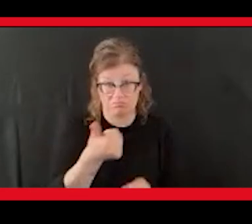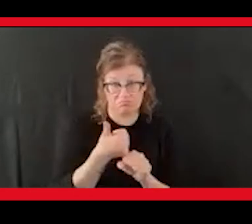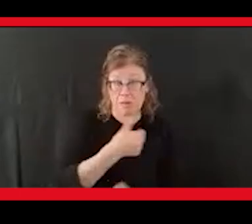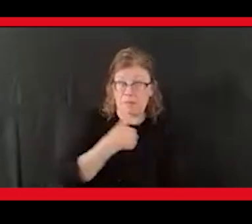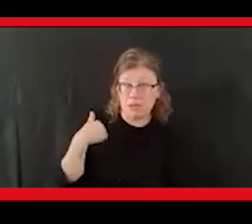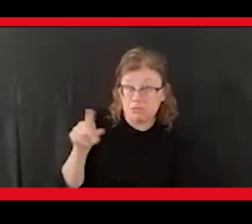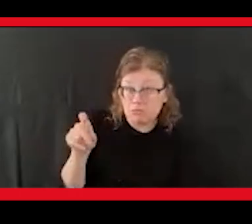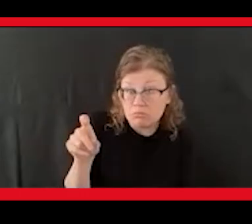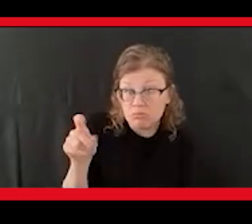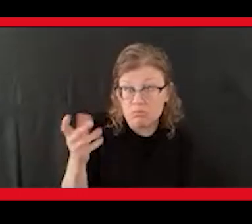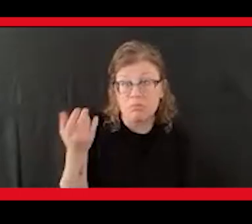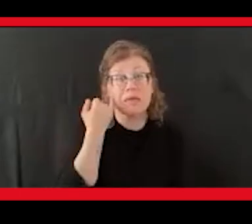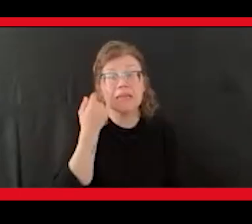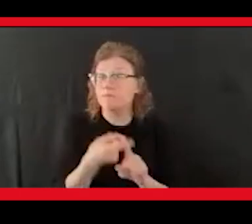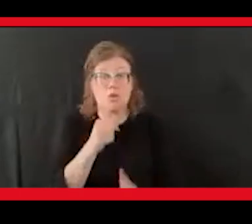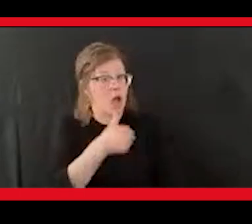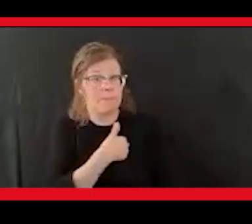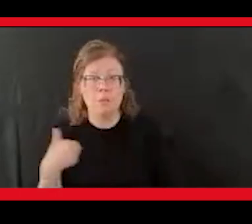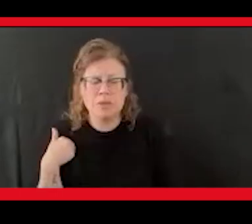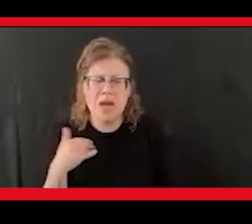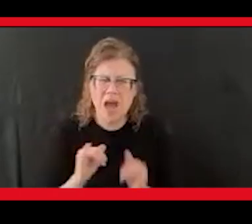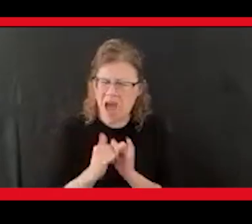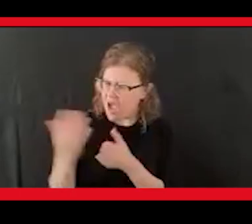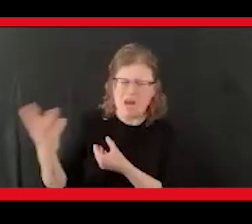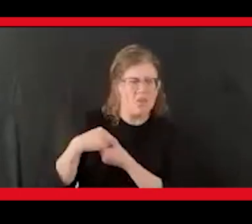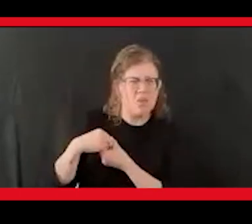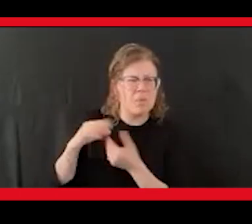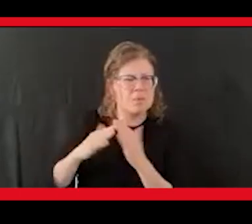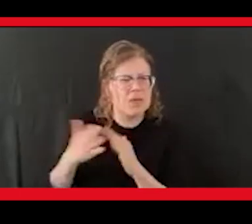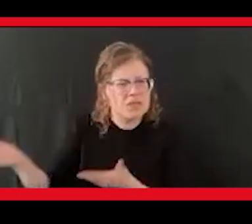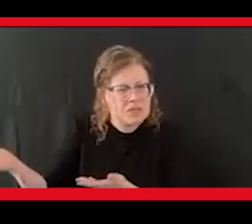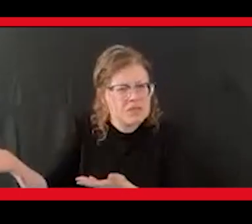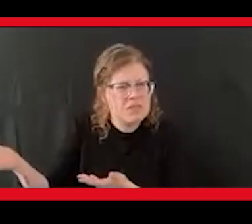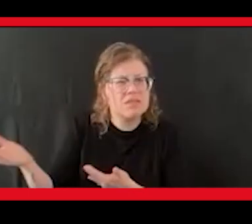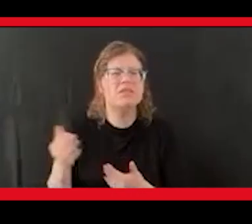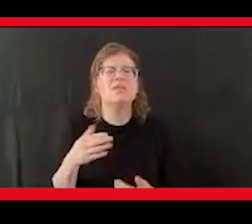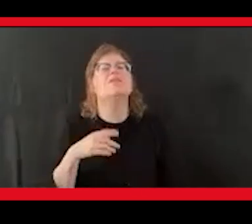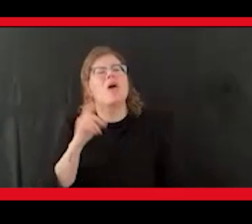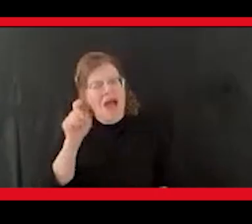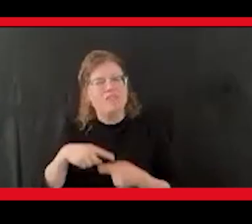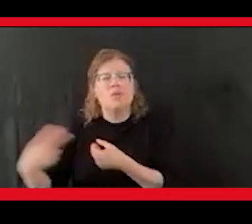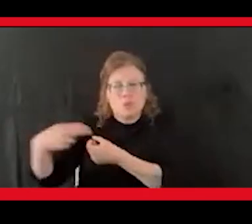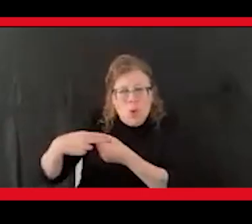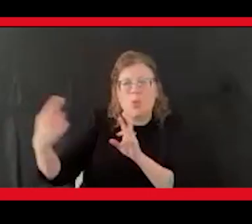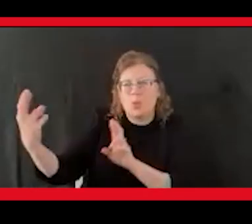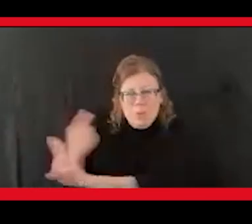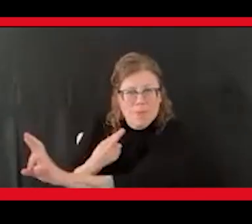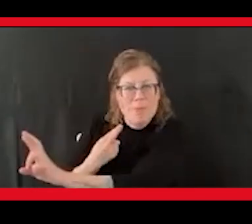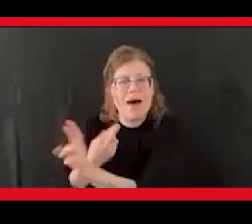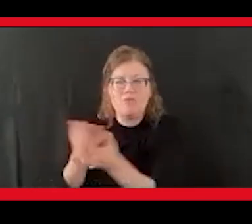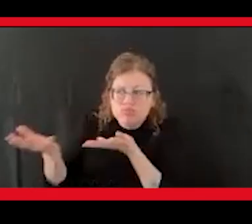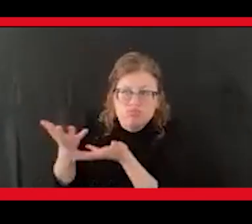you engaging them? Are you including those perspectives in a meaningful way? Are those involved